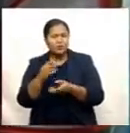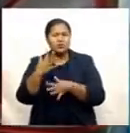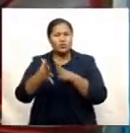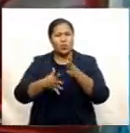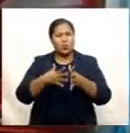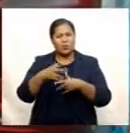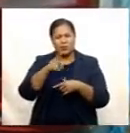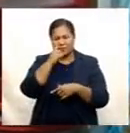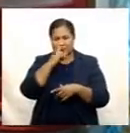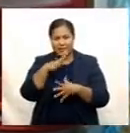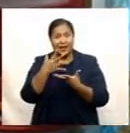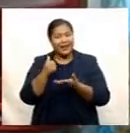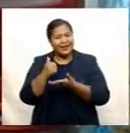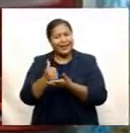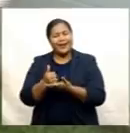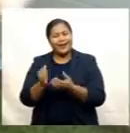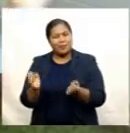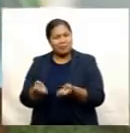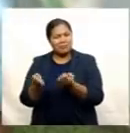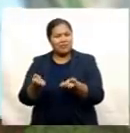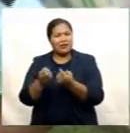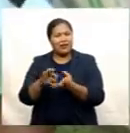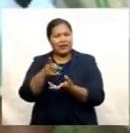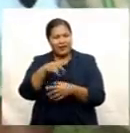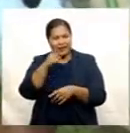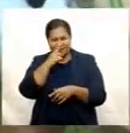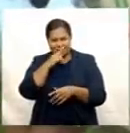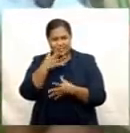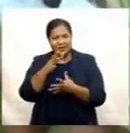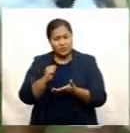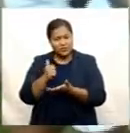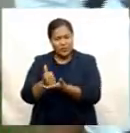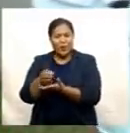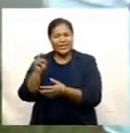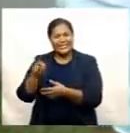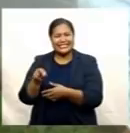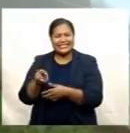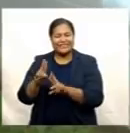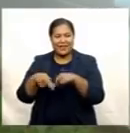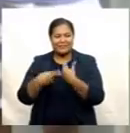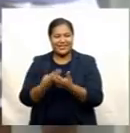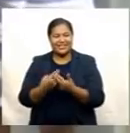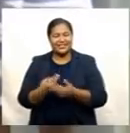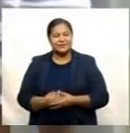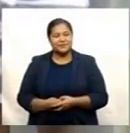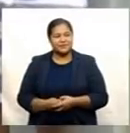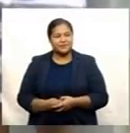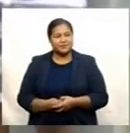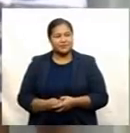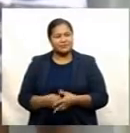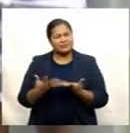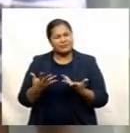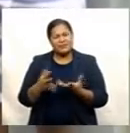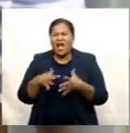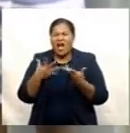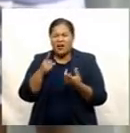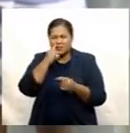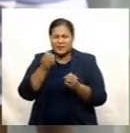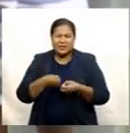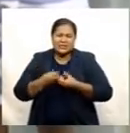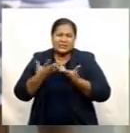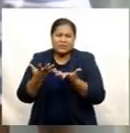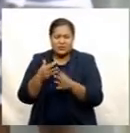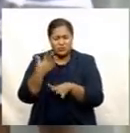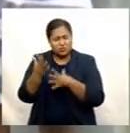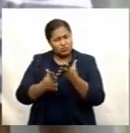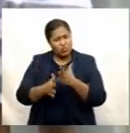kept these Nandawa residents pursued to supporting more needy families. The emotions that people express, the stories that they share